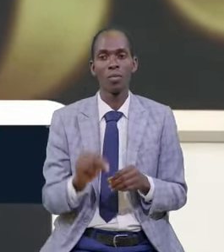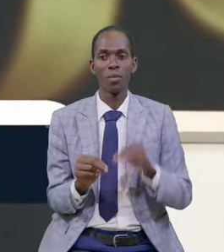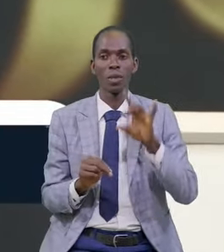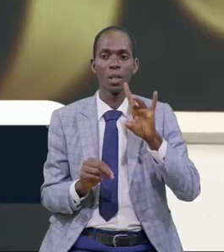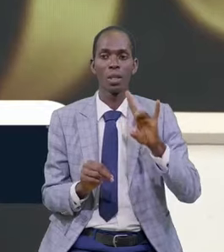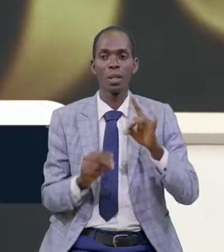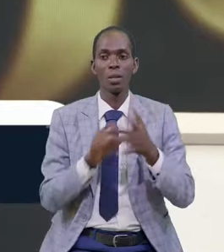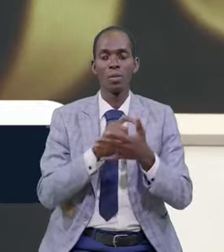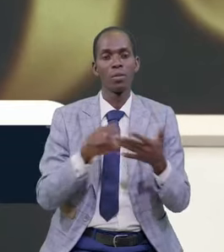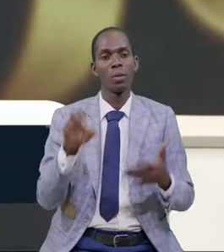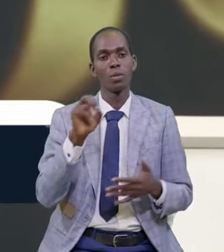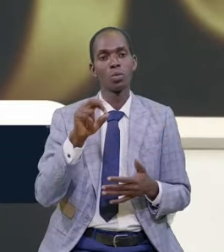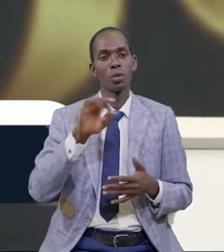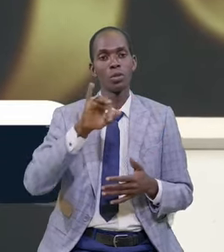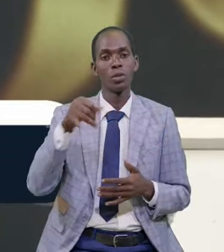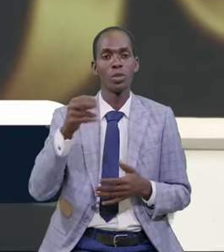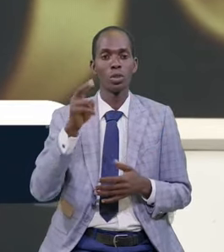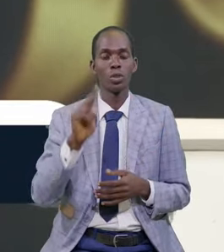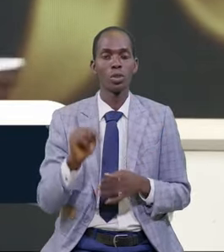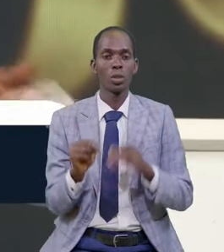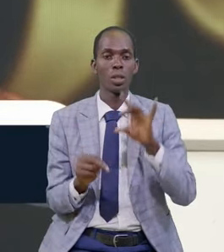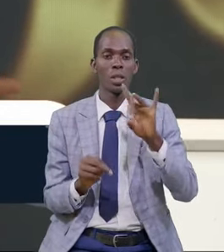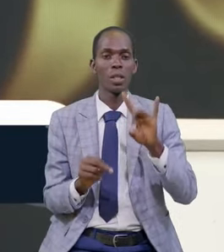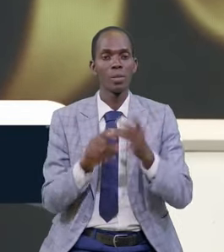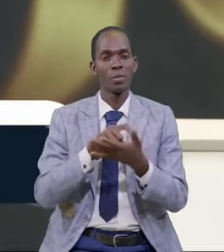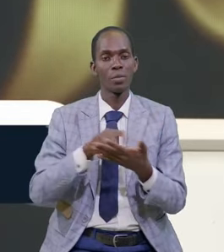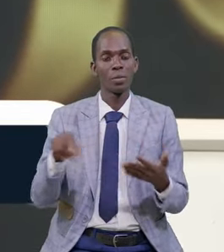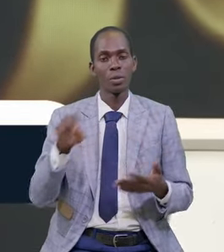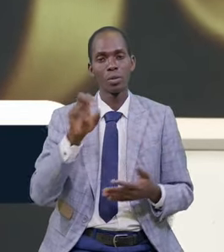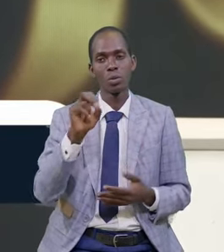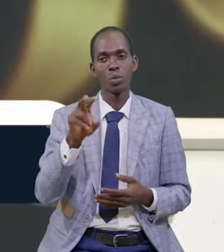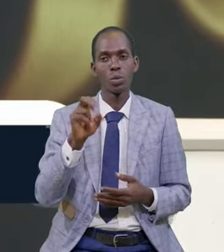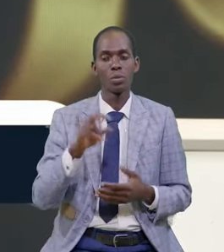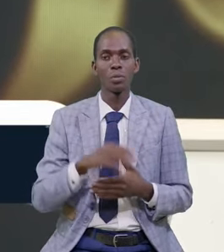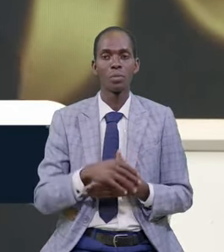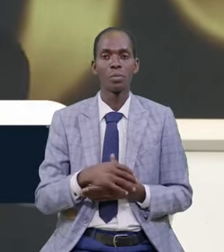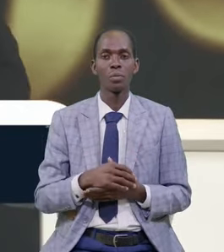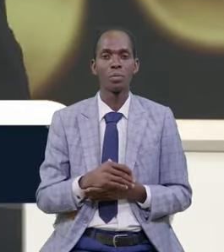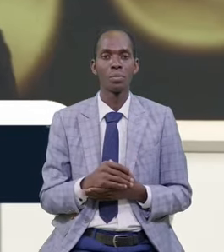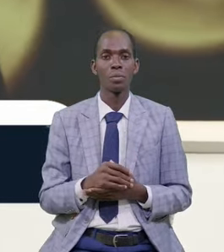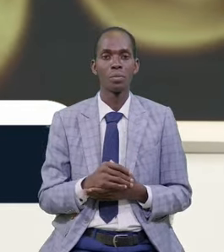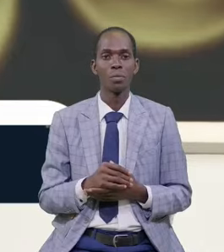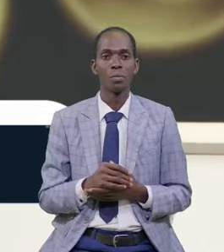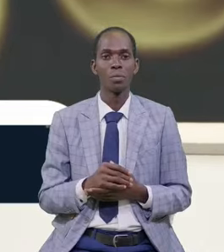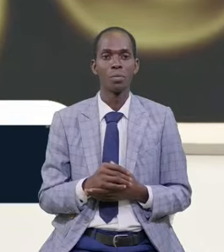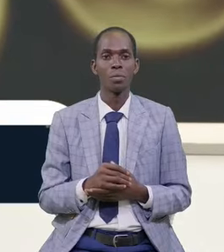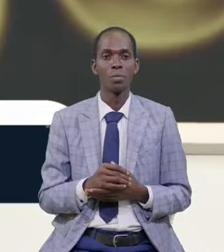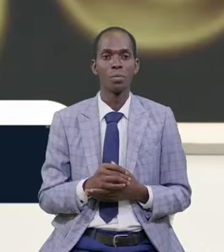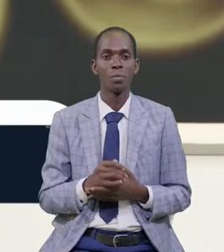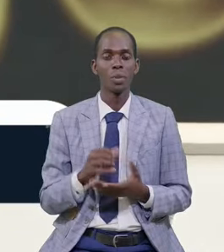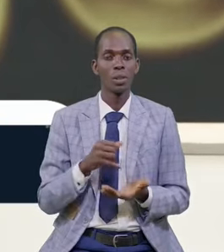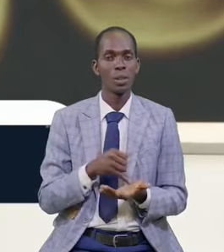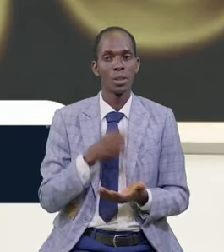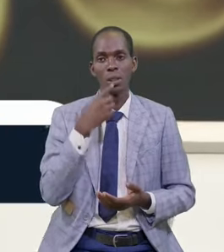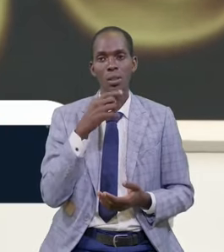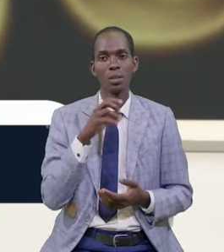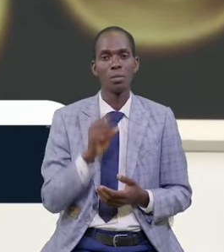John 8 verse 12 it says